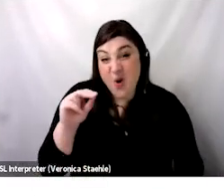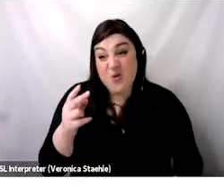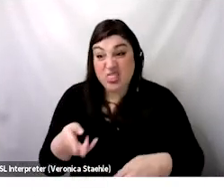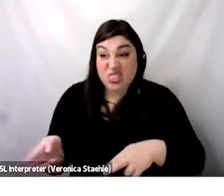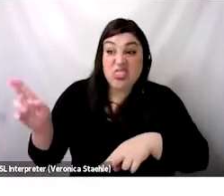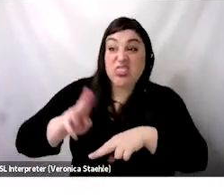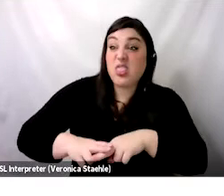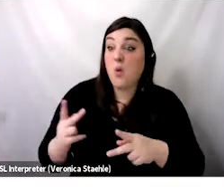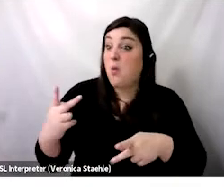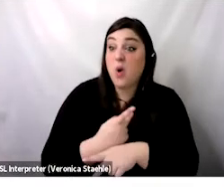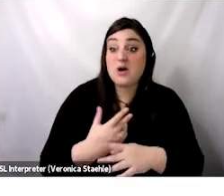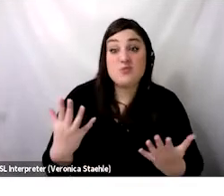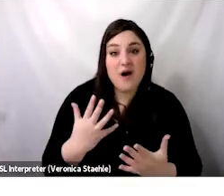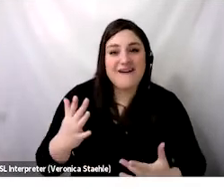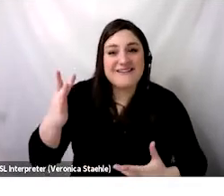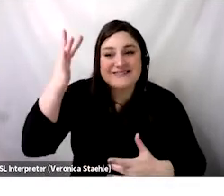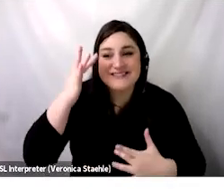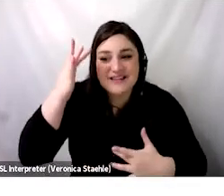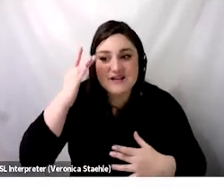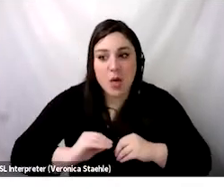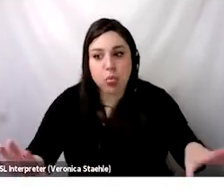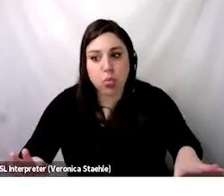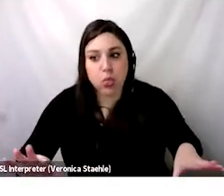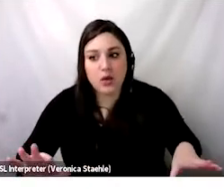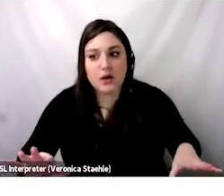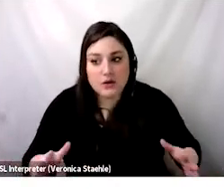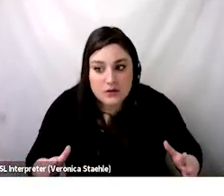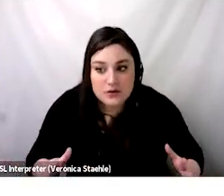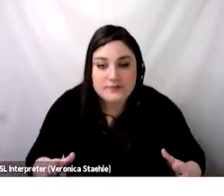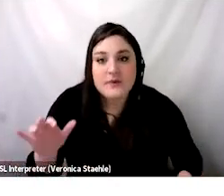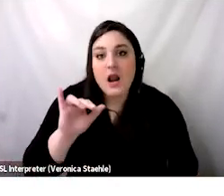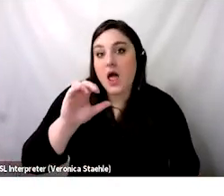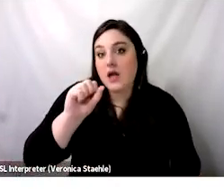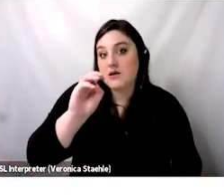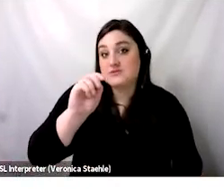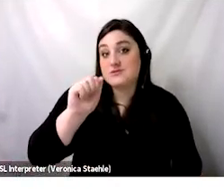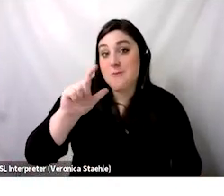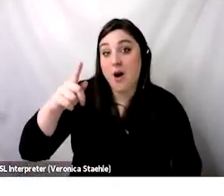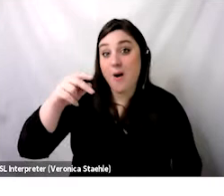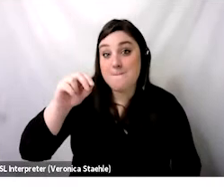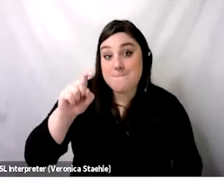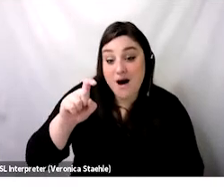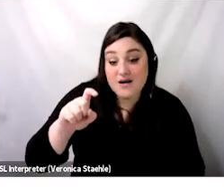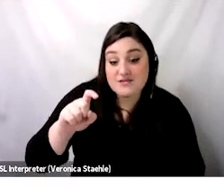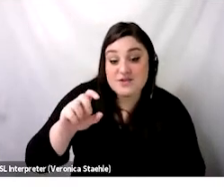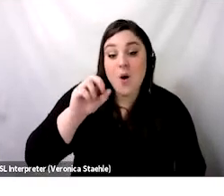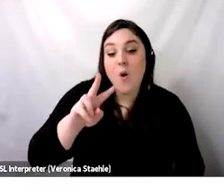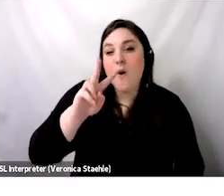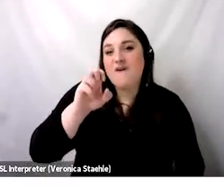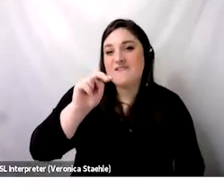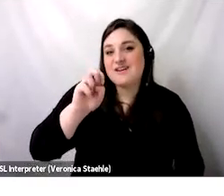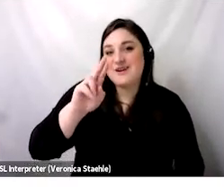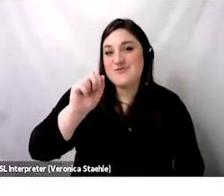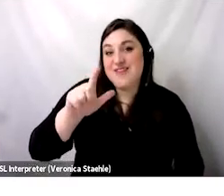with them, namely smallpox and venereal diseases, things that were